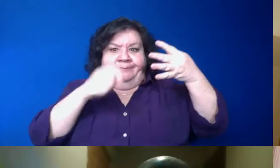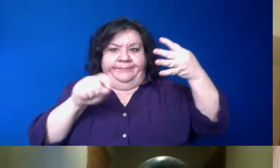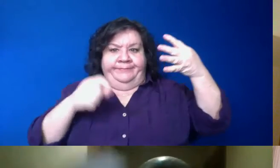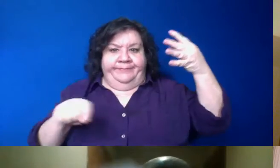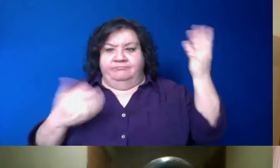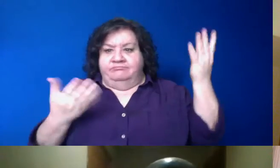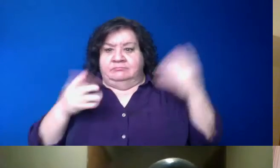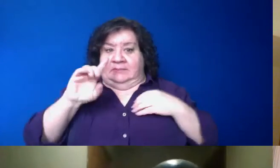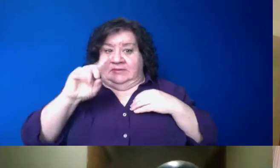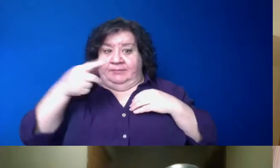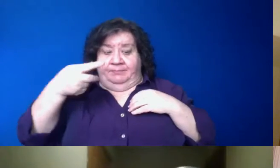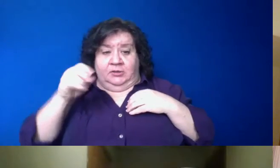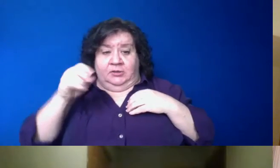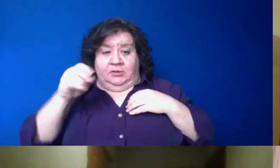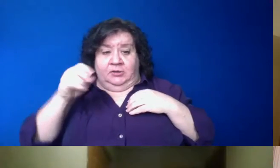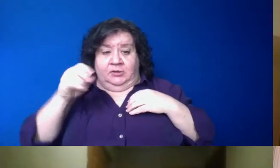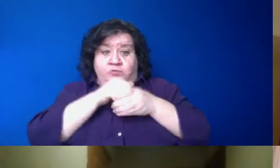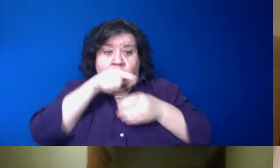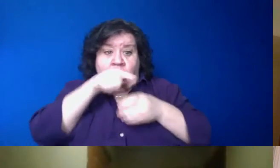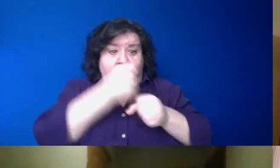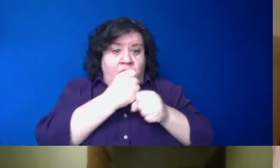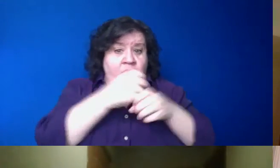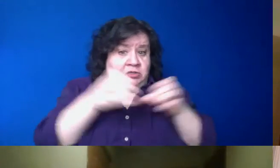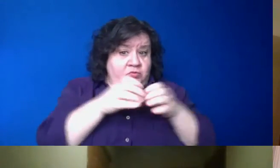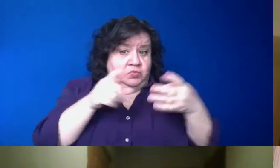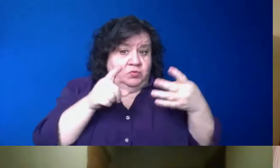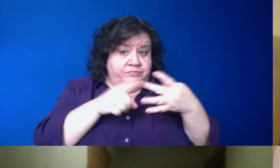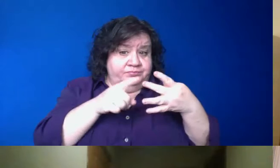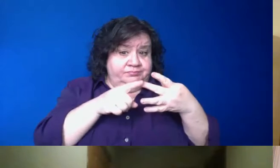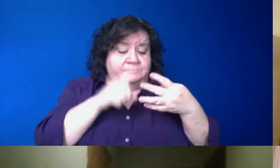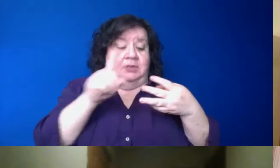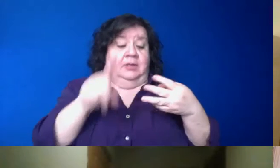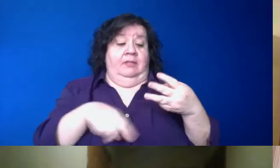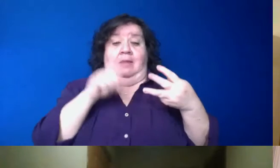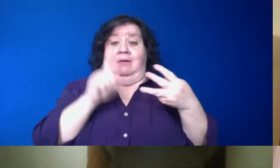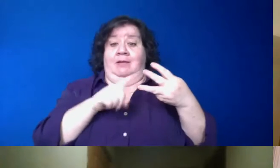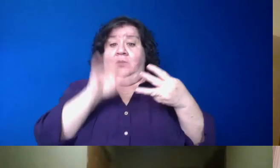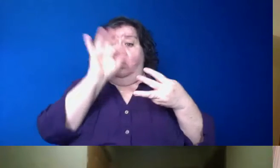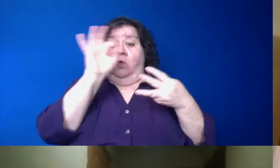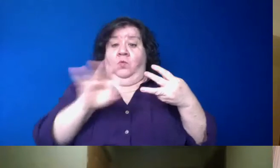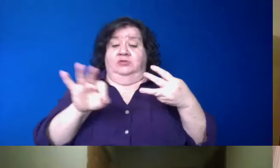question that has just popped up, and it is a bit long.